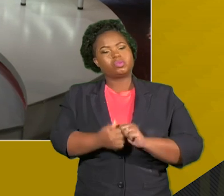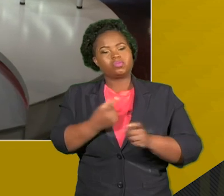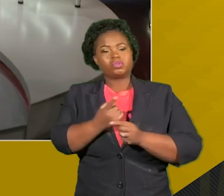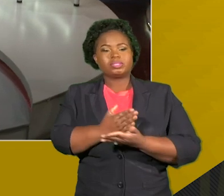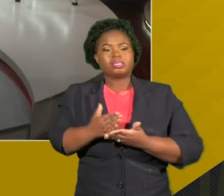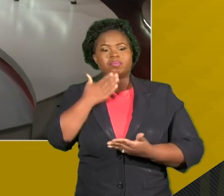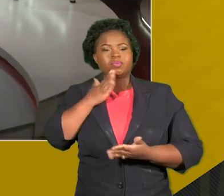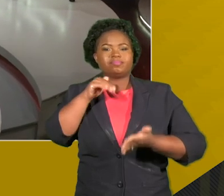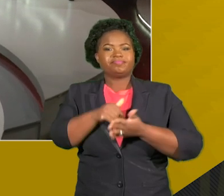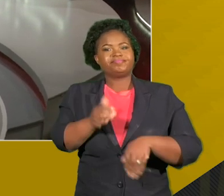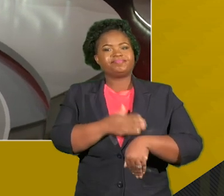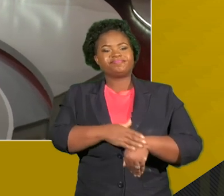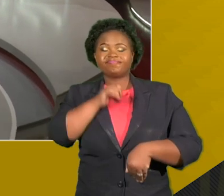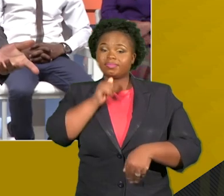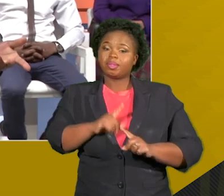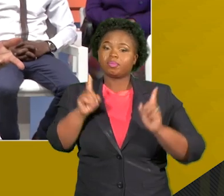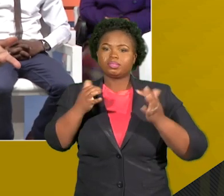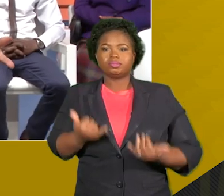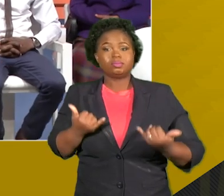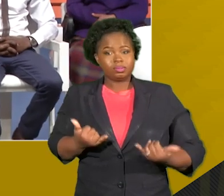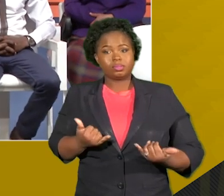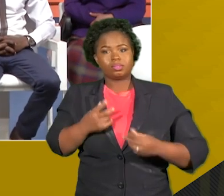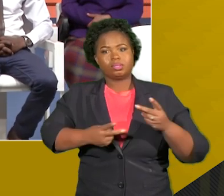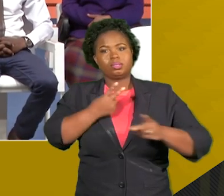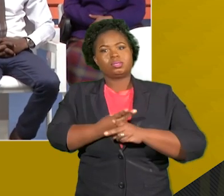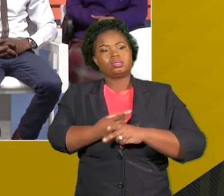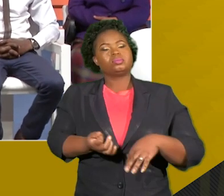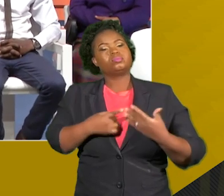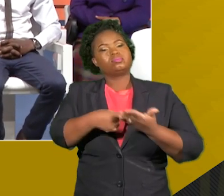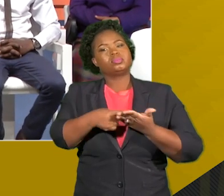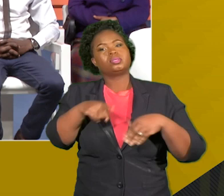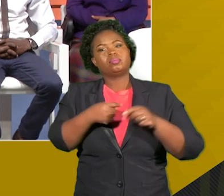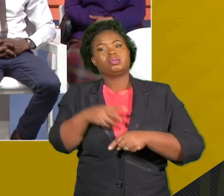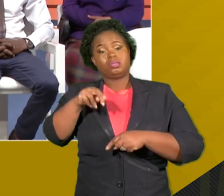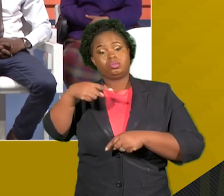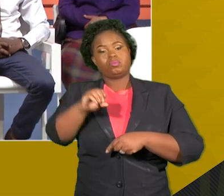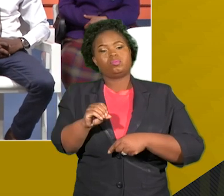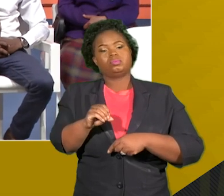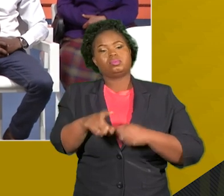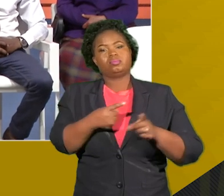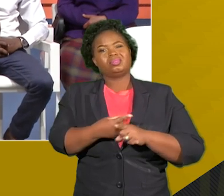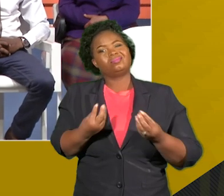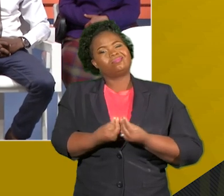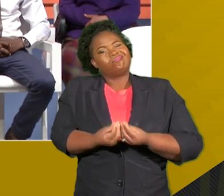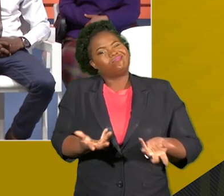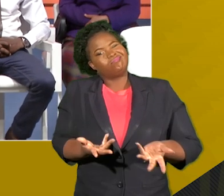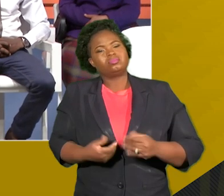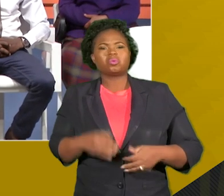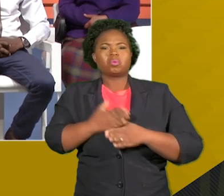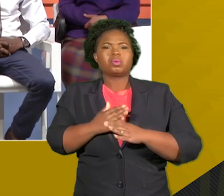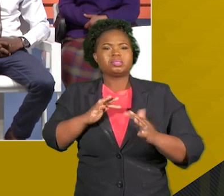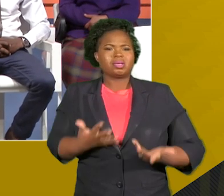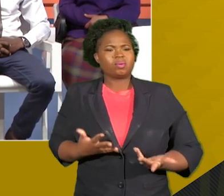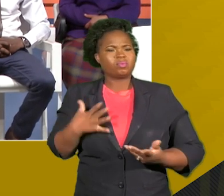abangafikanga ngesikhathi ezwona ngamaqhawe ethu. But namhlanje ku Daily Thetha sibuka udaba ubalekile NGOs asebenza kanjani iningi lawo. And wanna find out